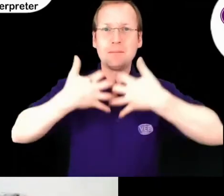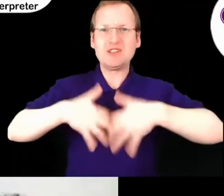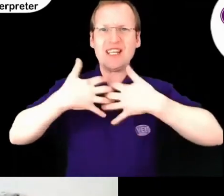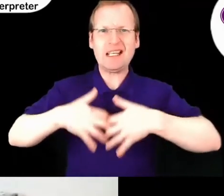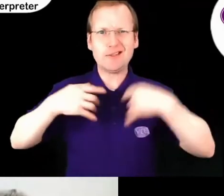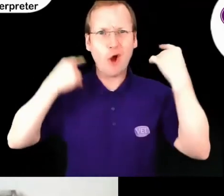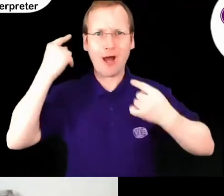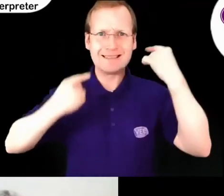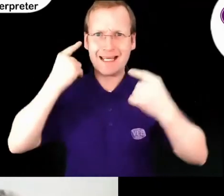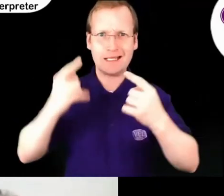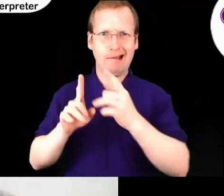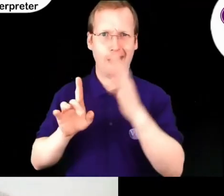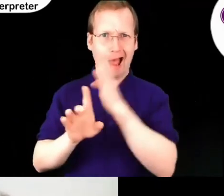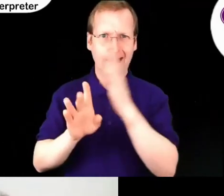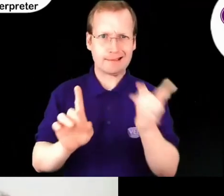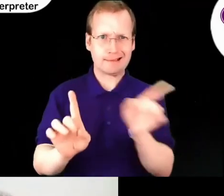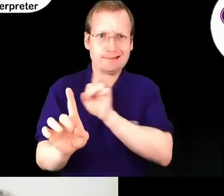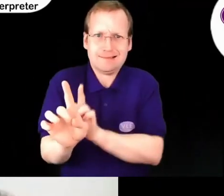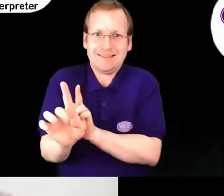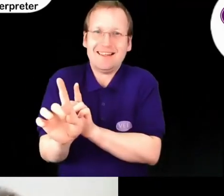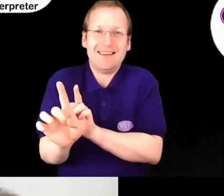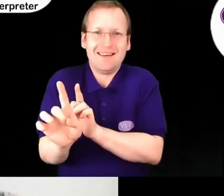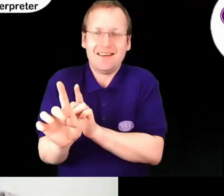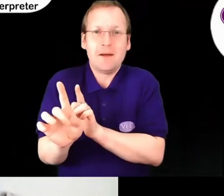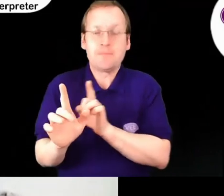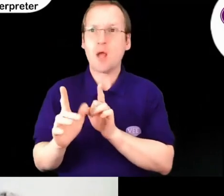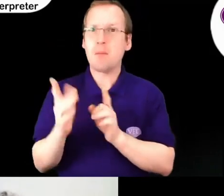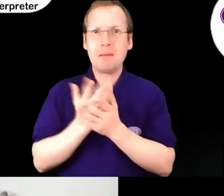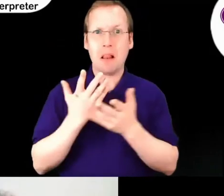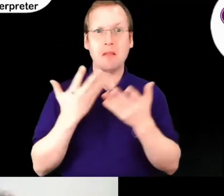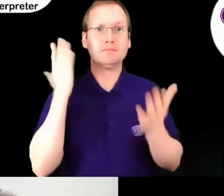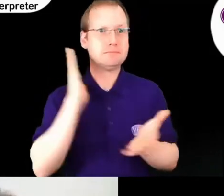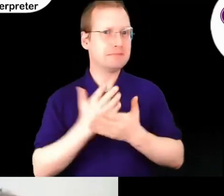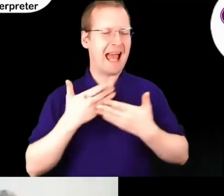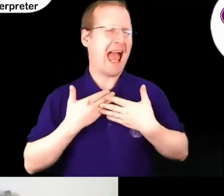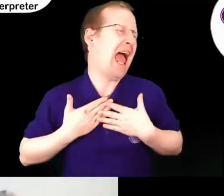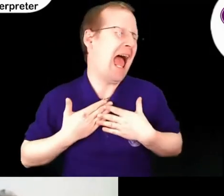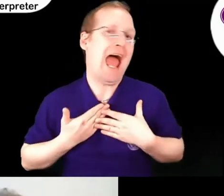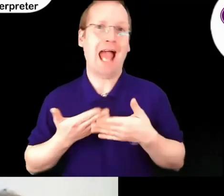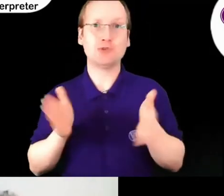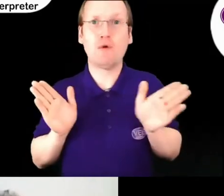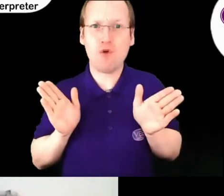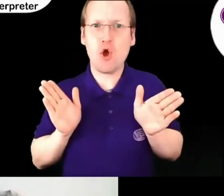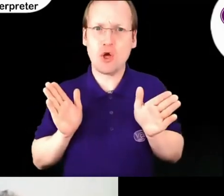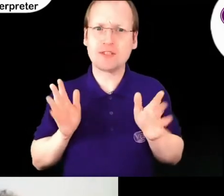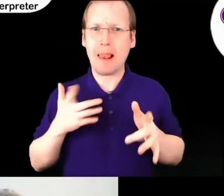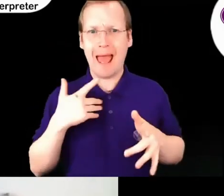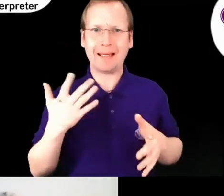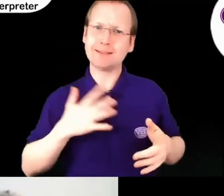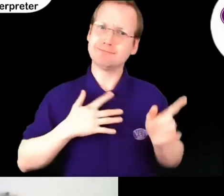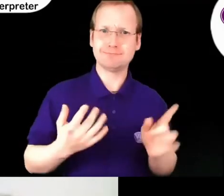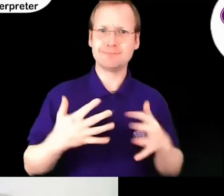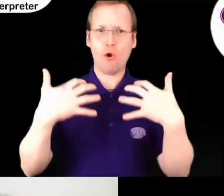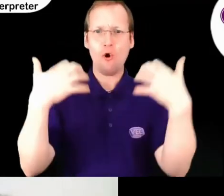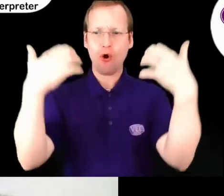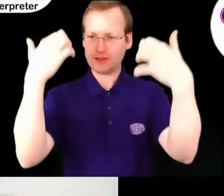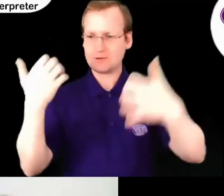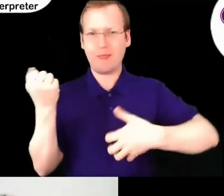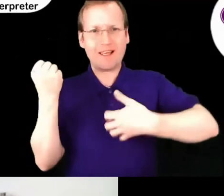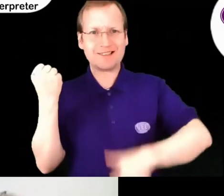noise. Or people, some people who are highly extrovert love nothing more than having a guitar in their hands and an audience to listen to